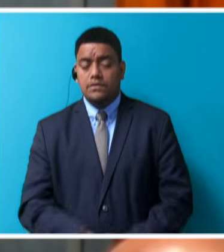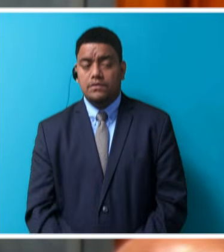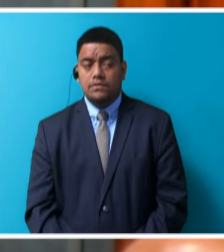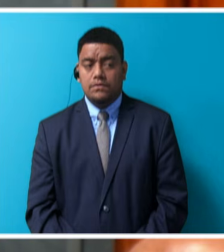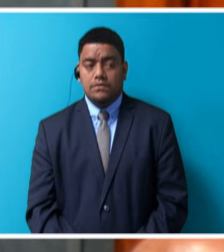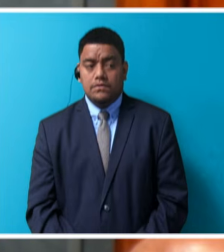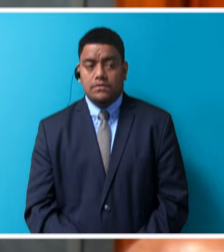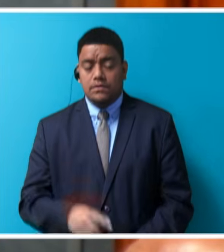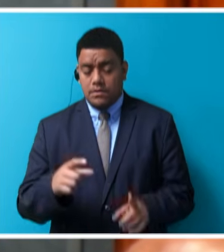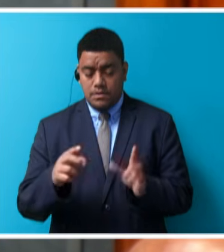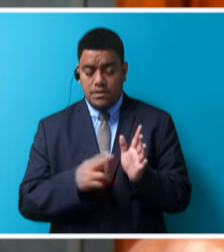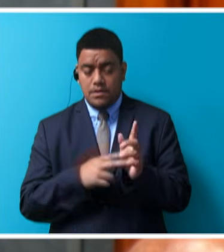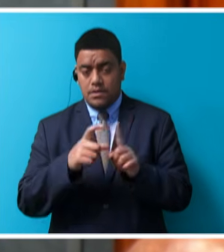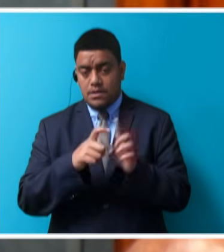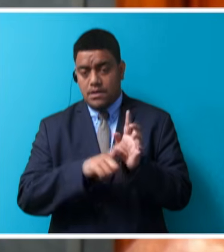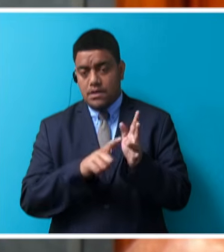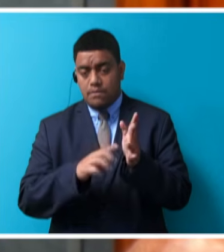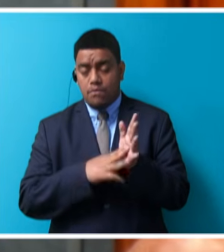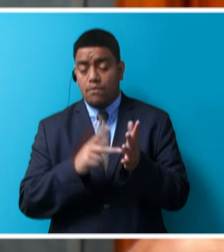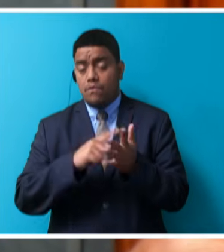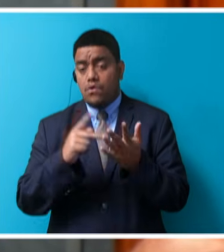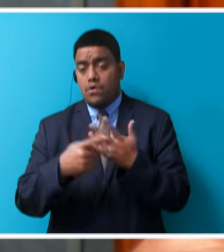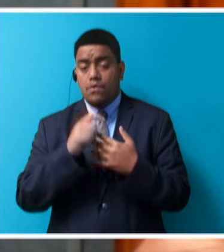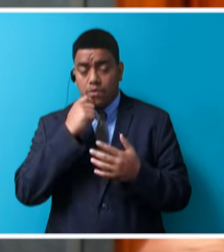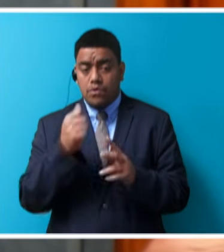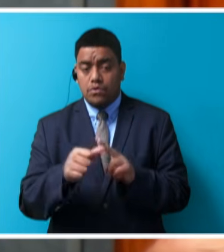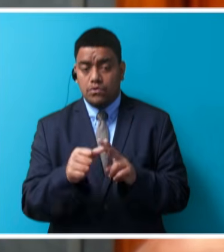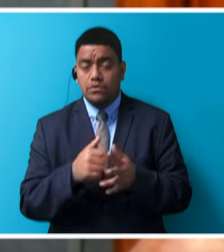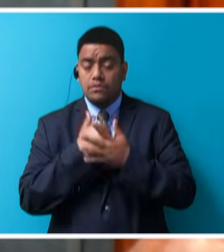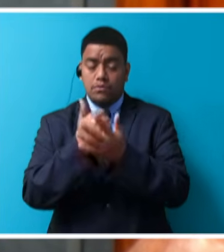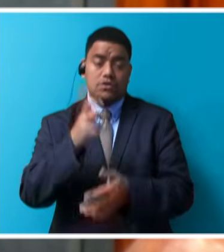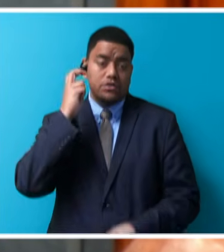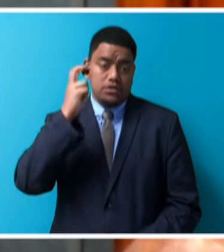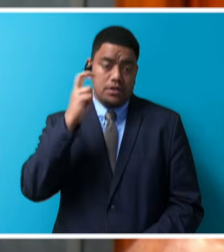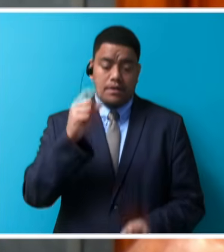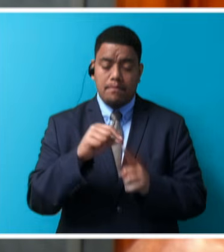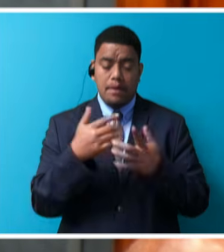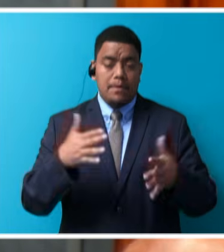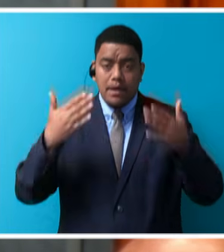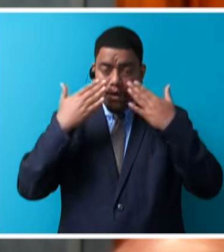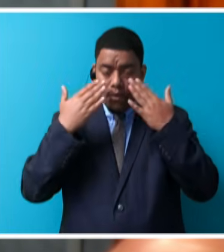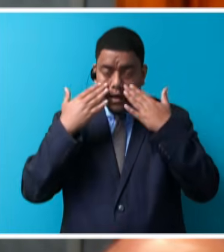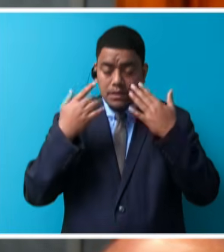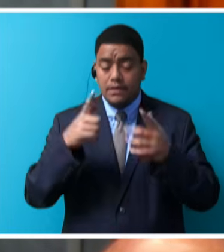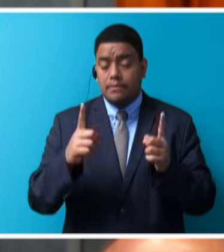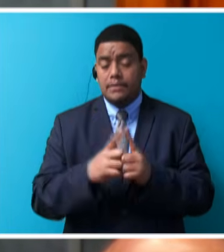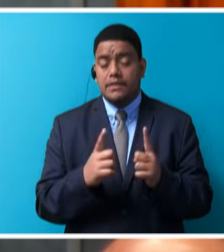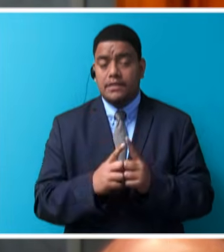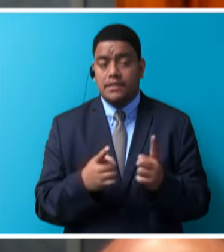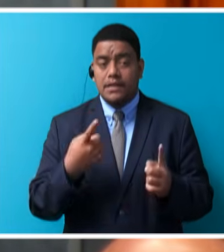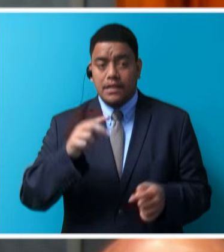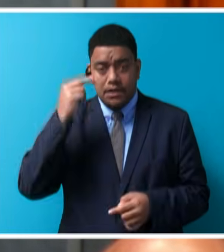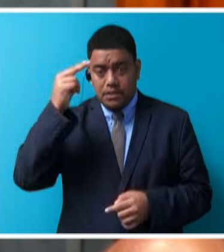The NDRMO operating program will also support training, public awareness, coordination meetings, and